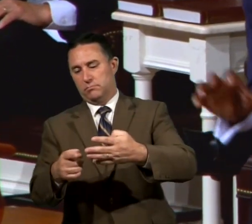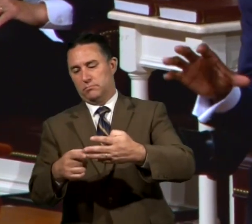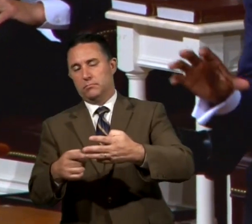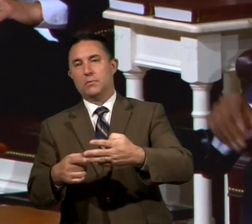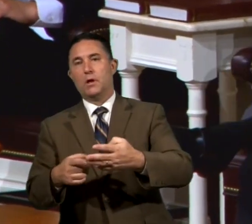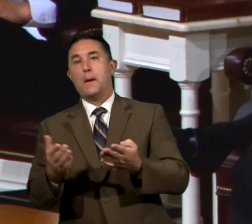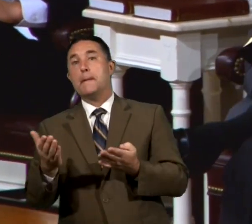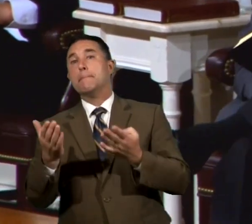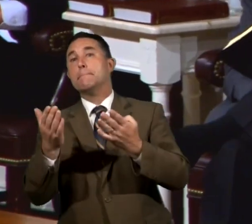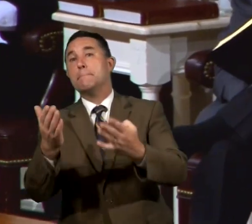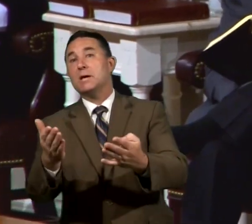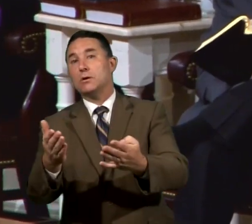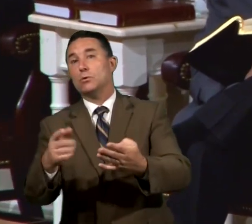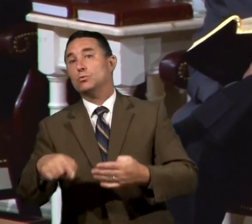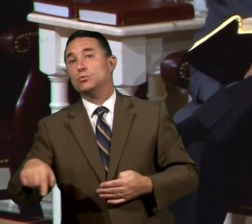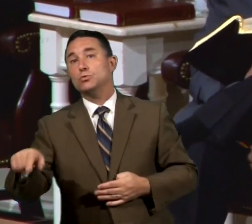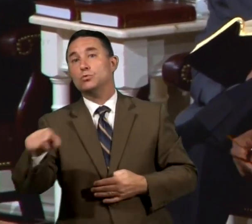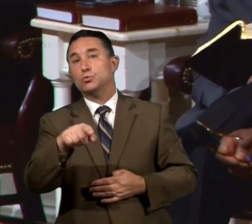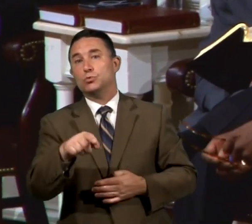I'm appealing to those of you